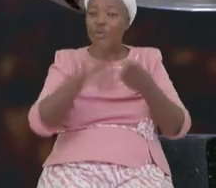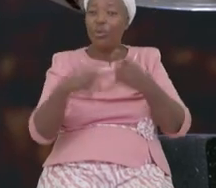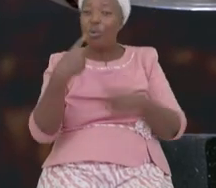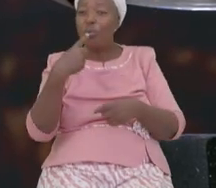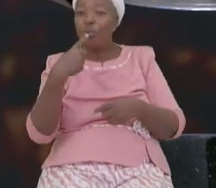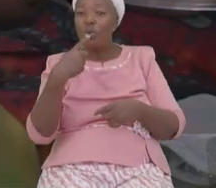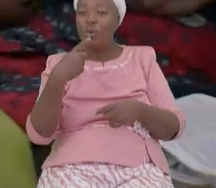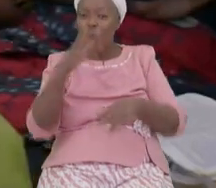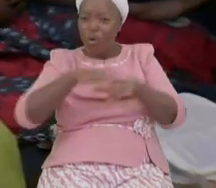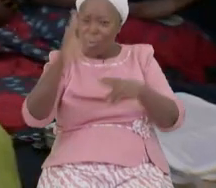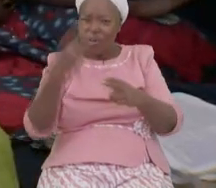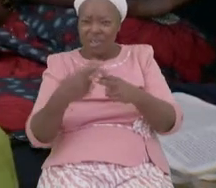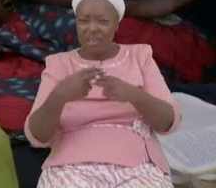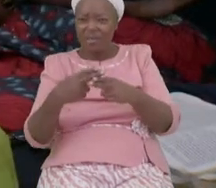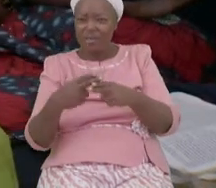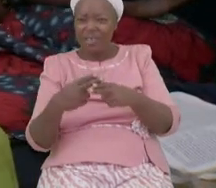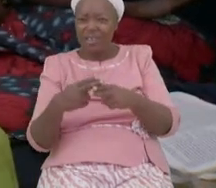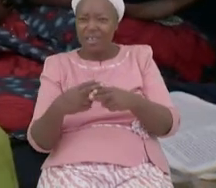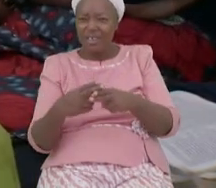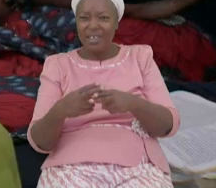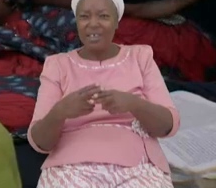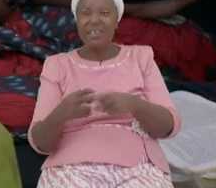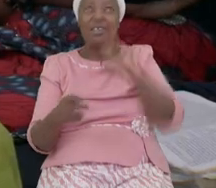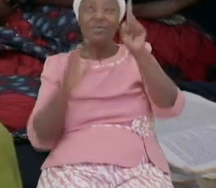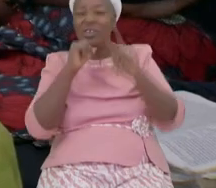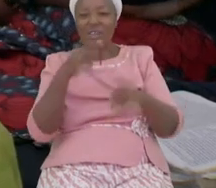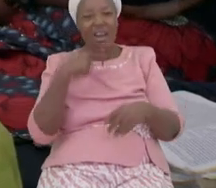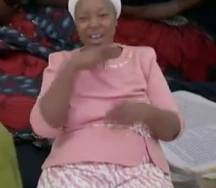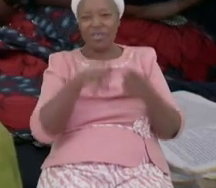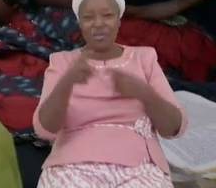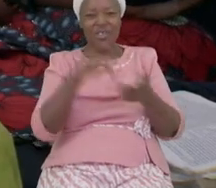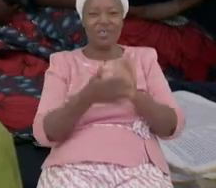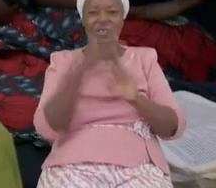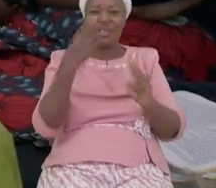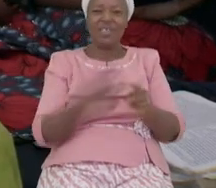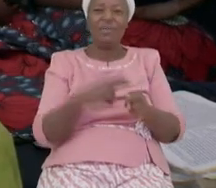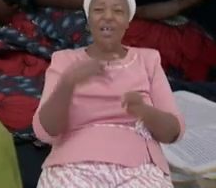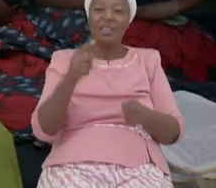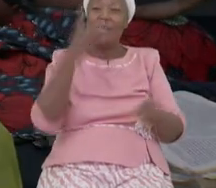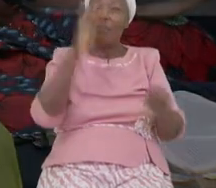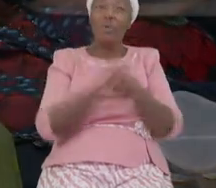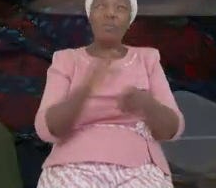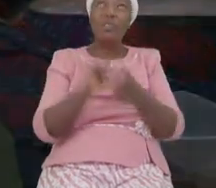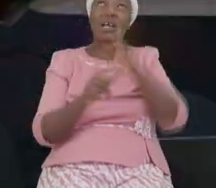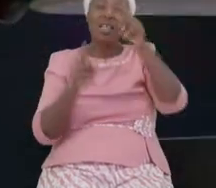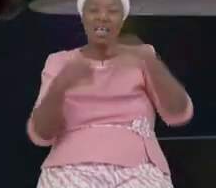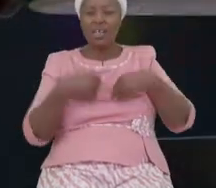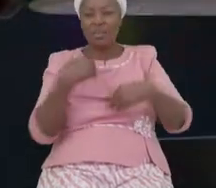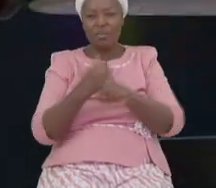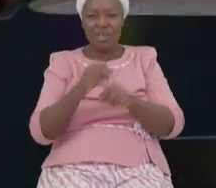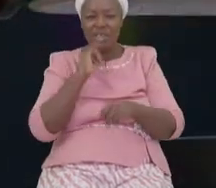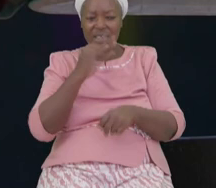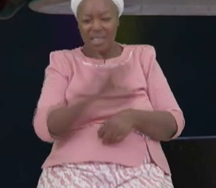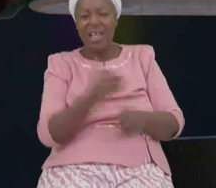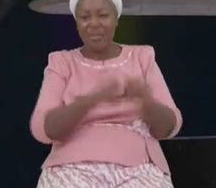Mention your name now. He will not lie to you. The promise he has made is there every